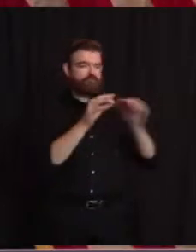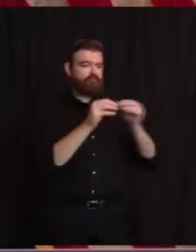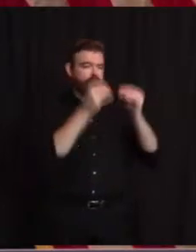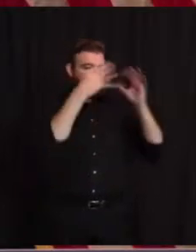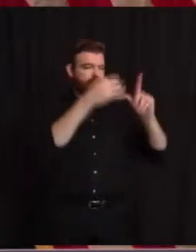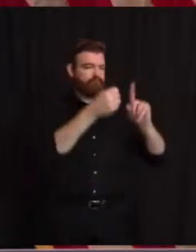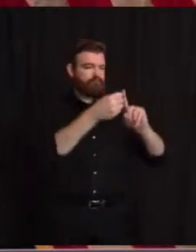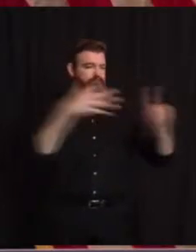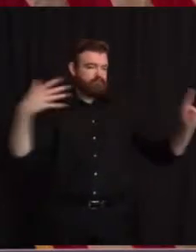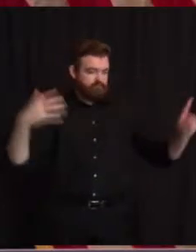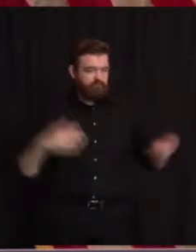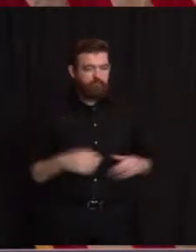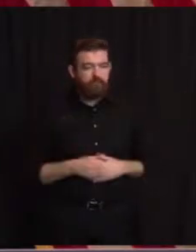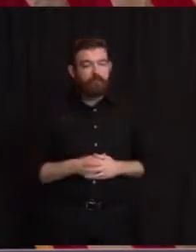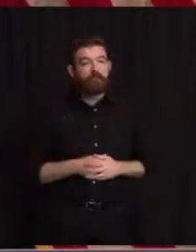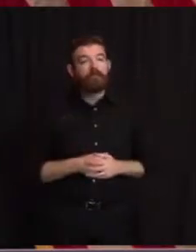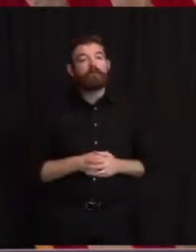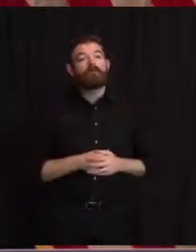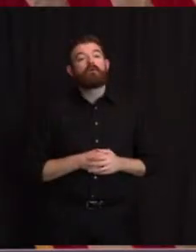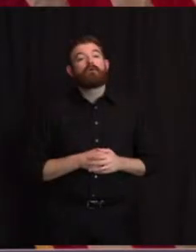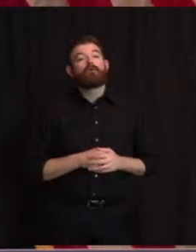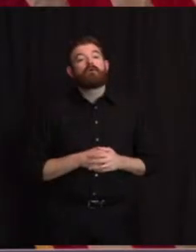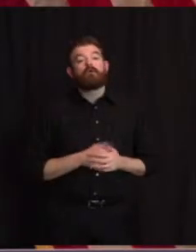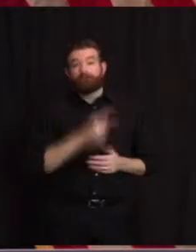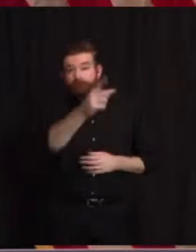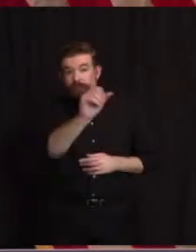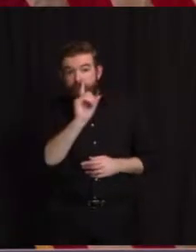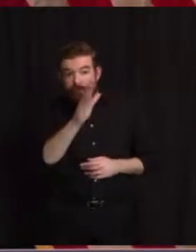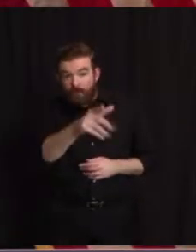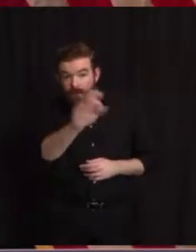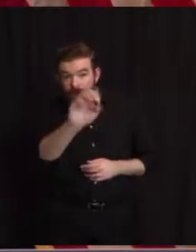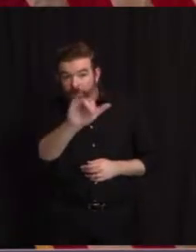you. For the state treasurer, you mentioned